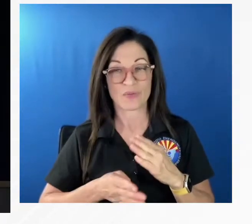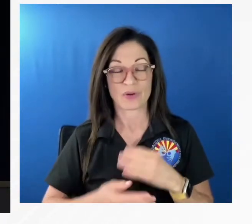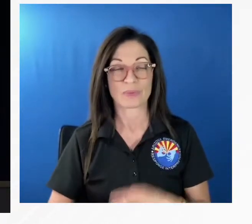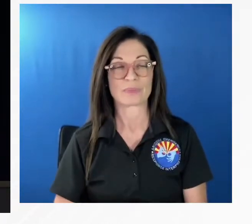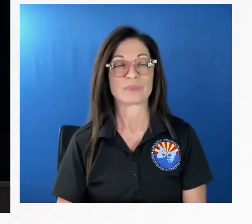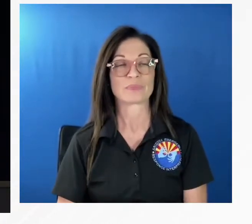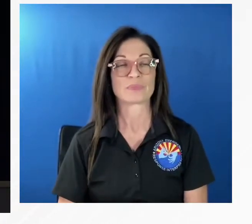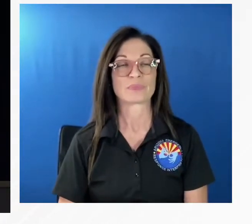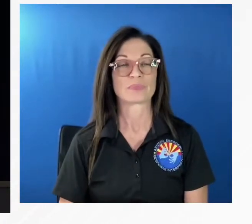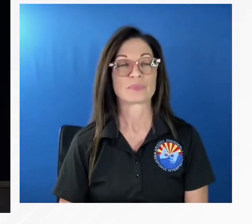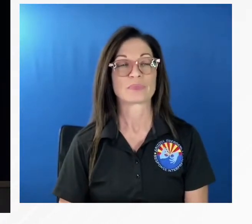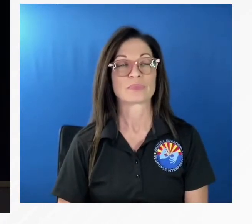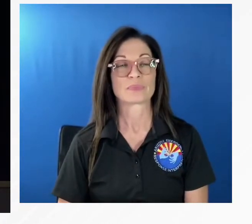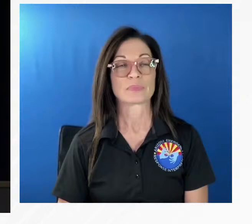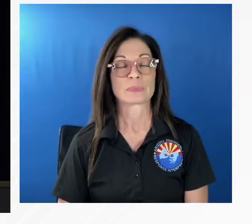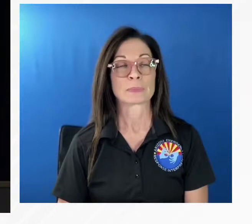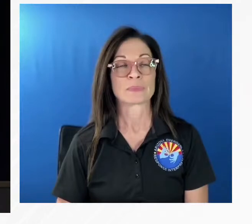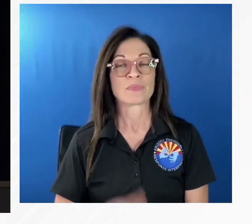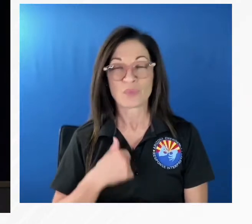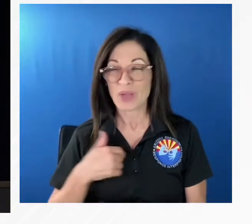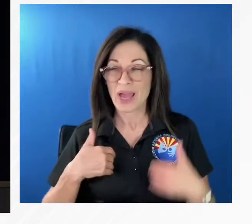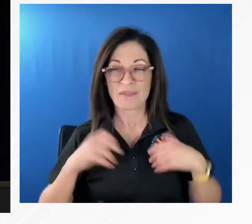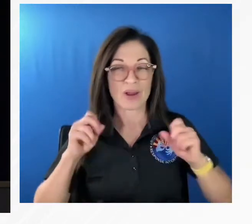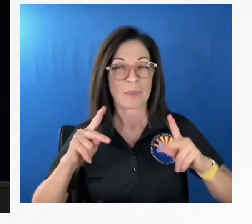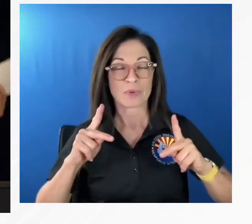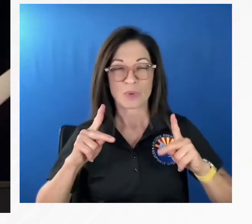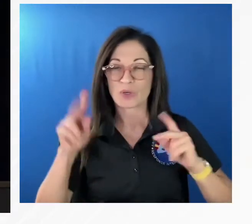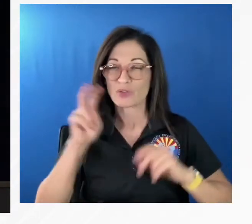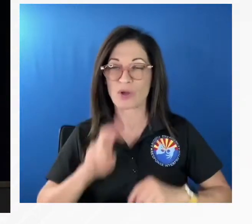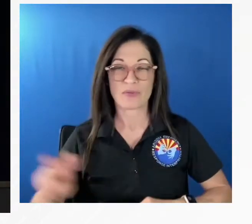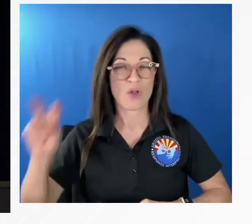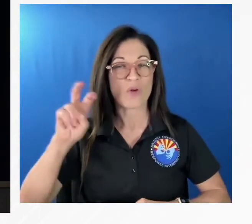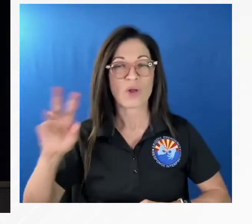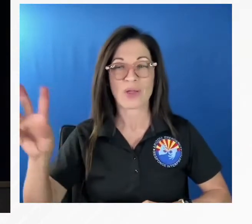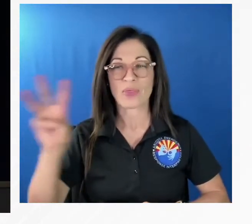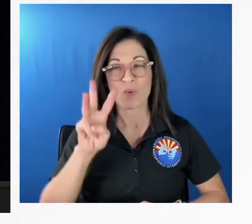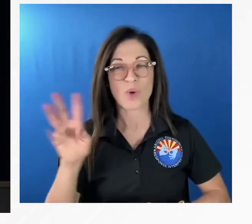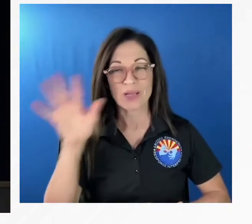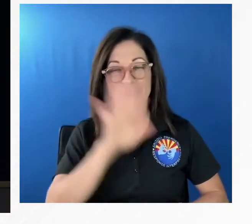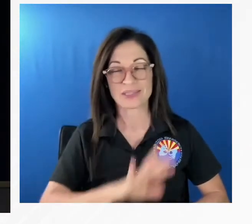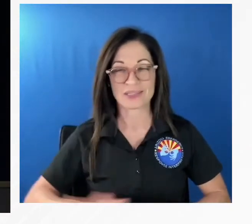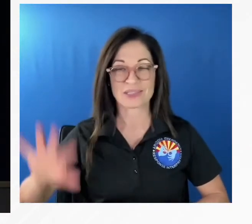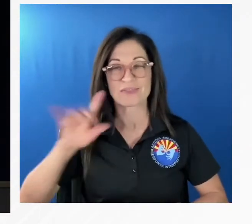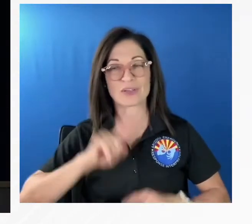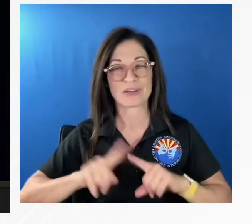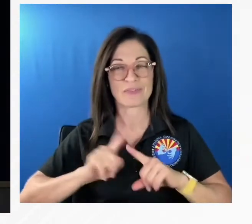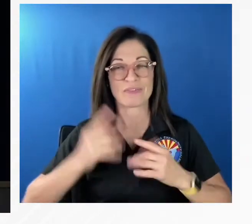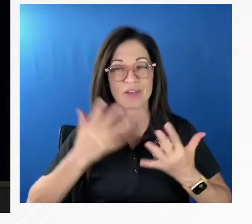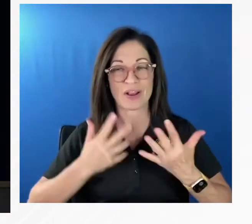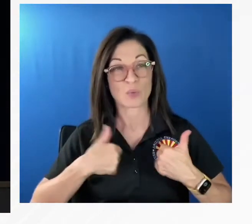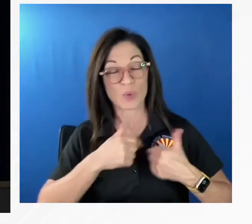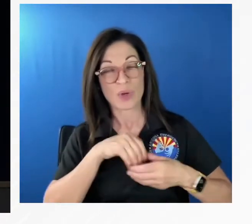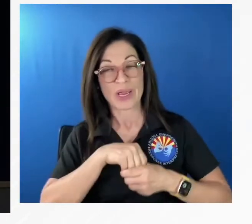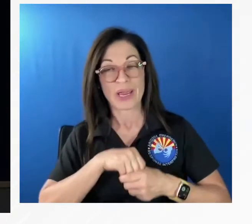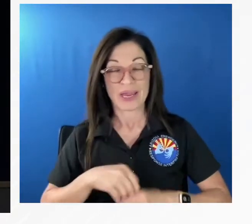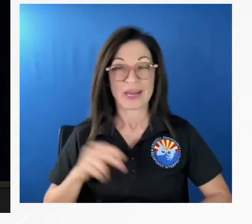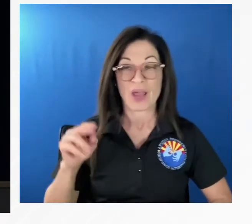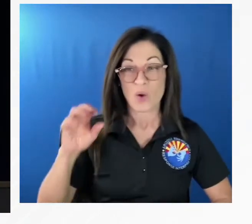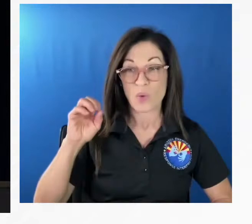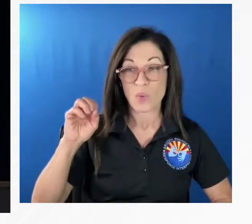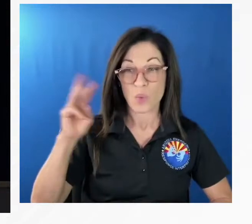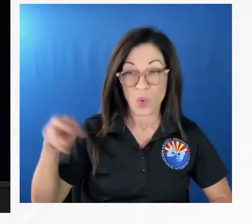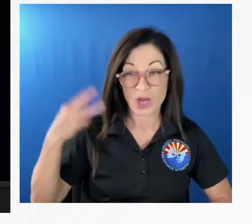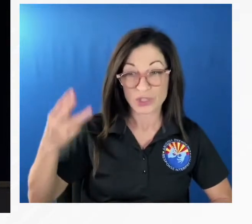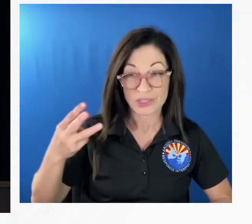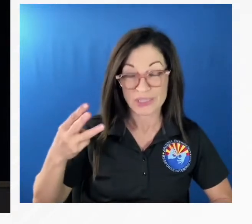go all across the West to incidents. Our team 15 was up in Northeast Washington and Lake Chelan. Beautiful